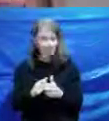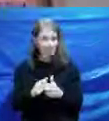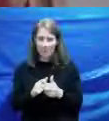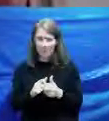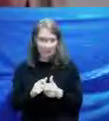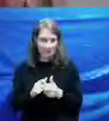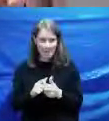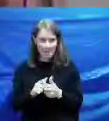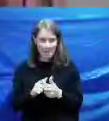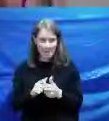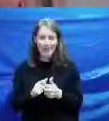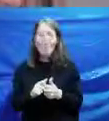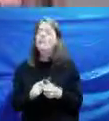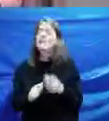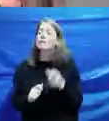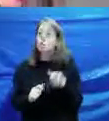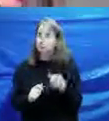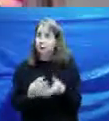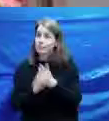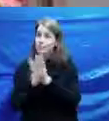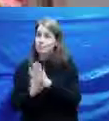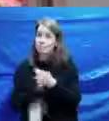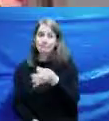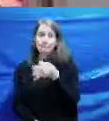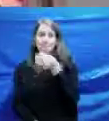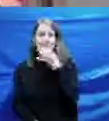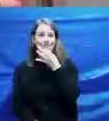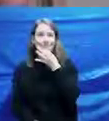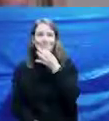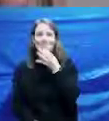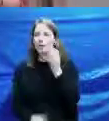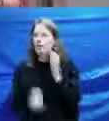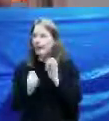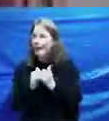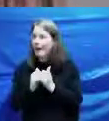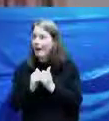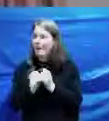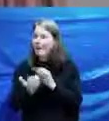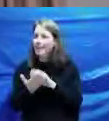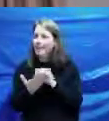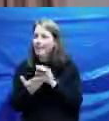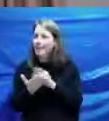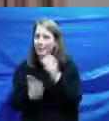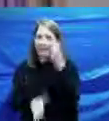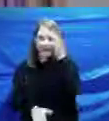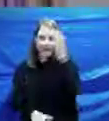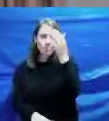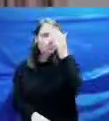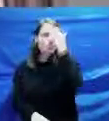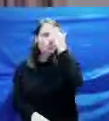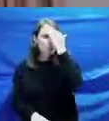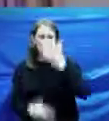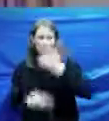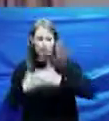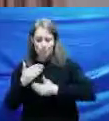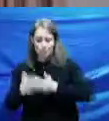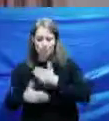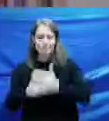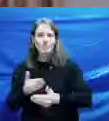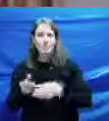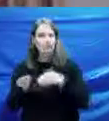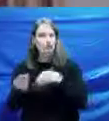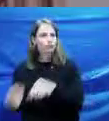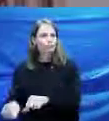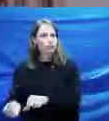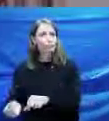concepts of math, by having some fluency and some skills in mathematical procedures, and then give a student, you